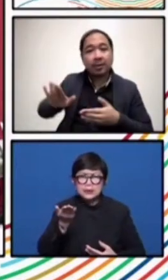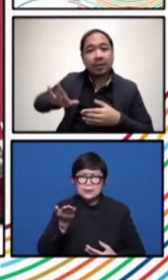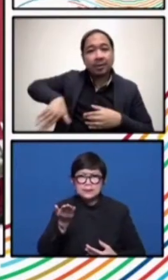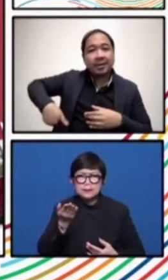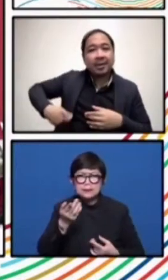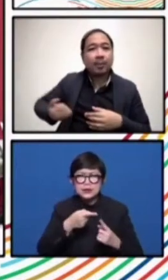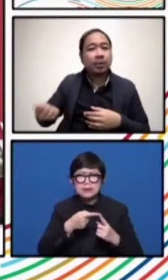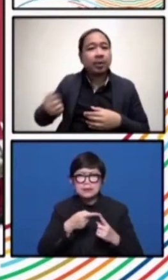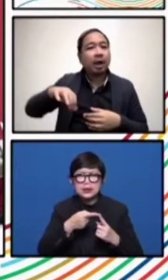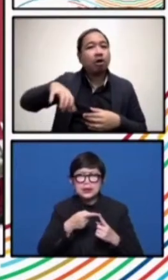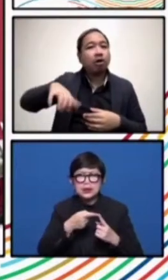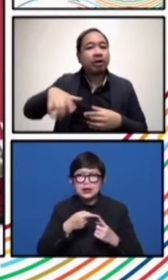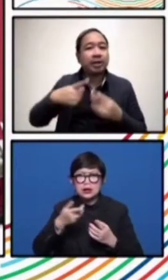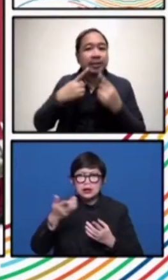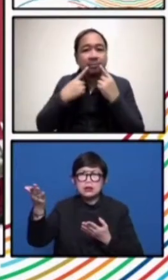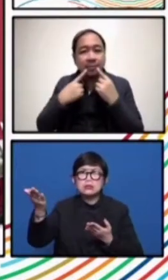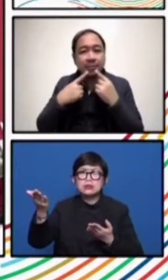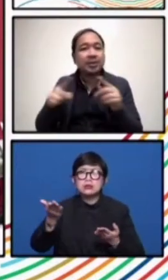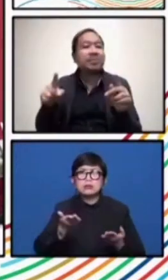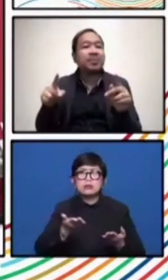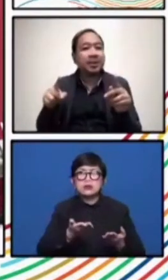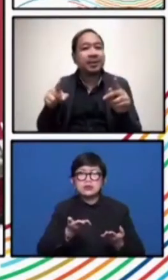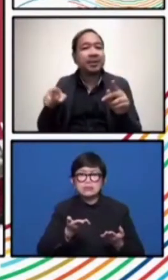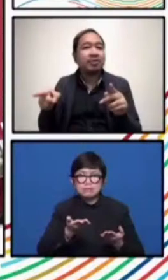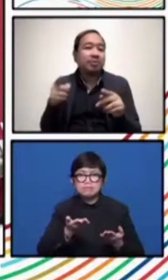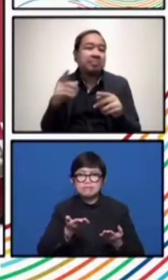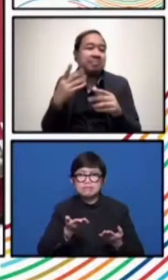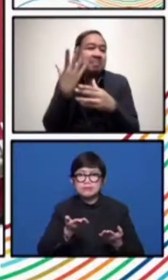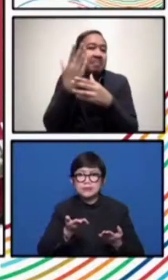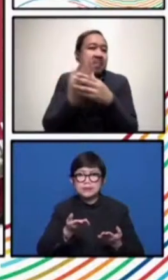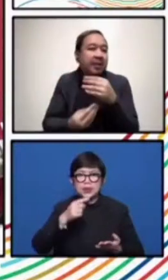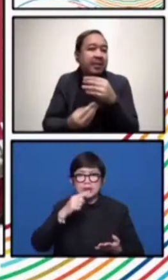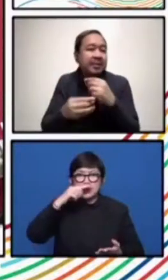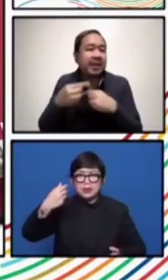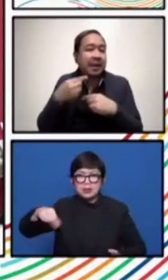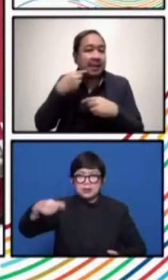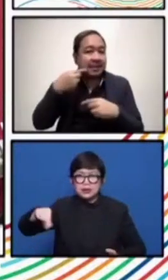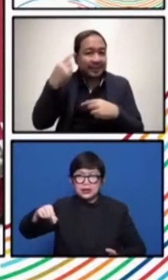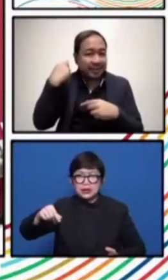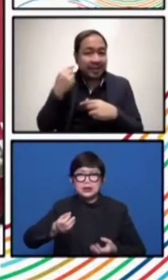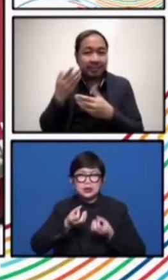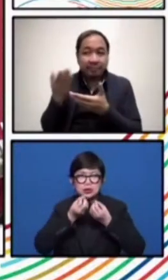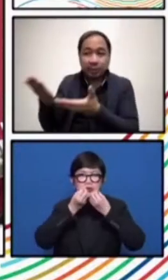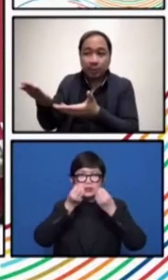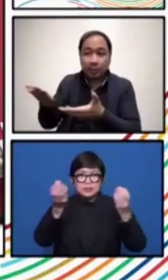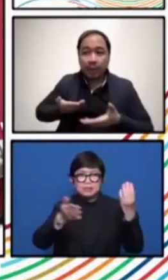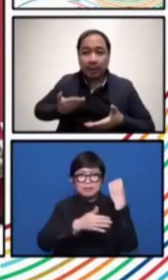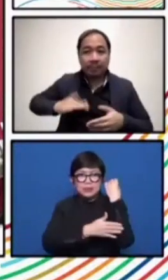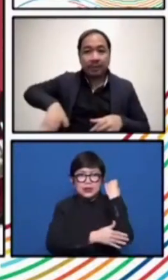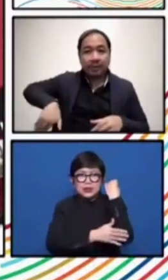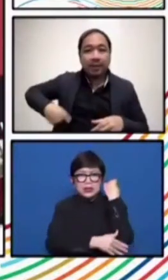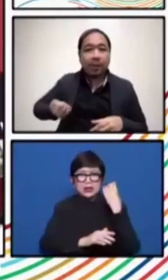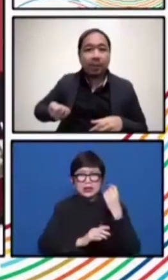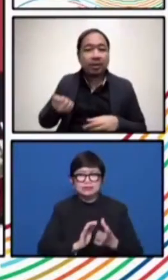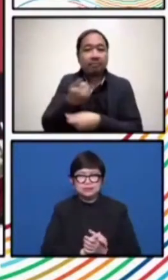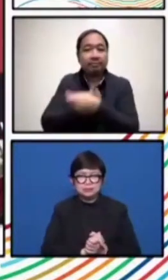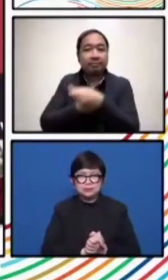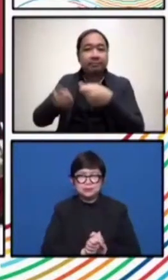cambodia's country statement which was missed out yesterday your Excellency you have the floor